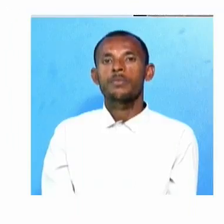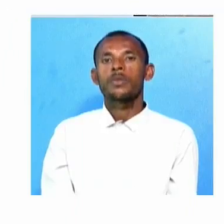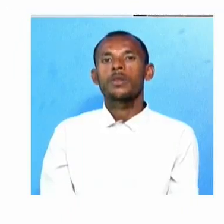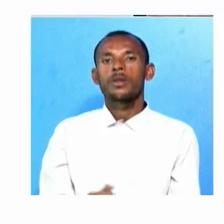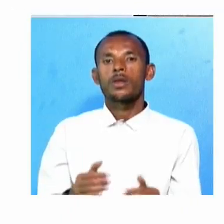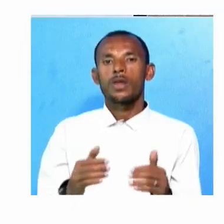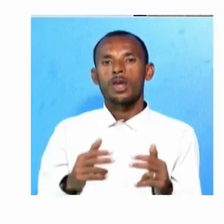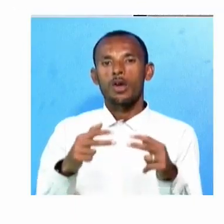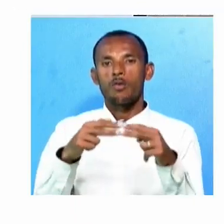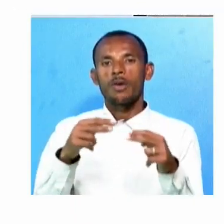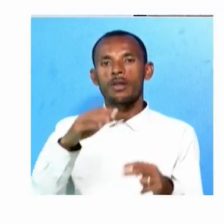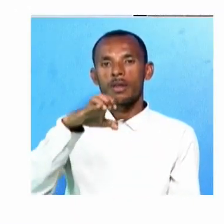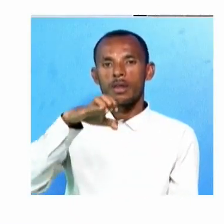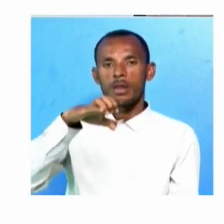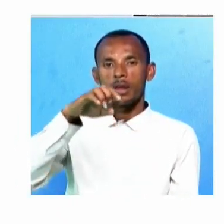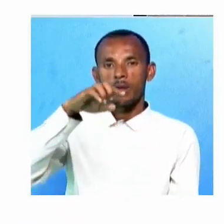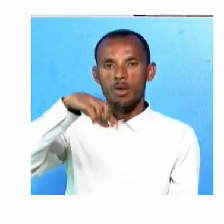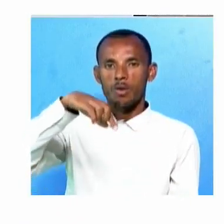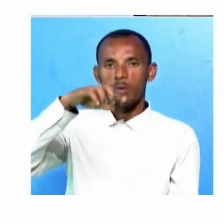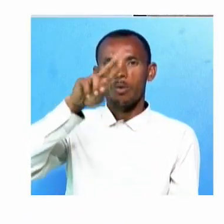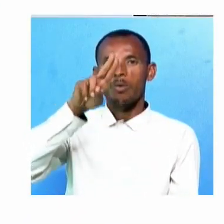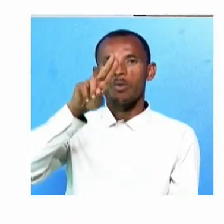equivalent,